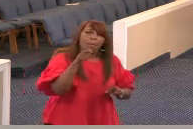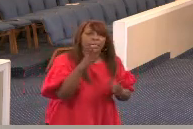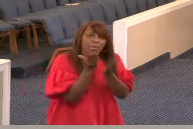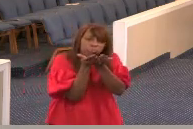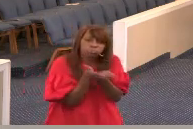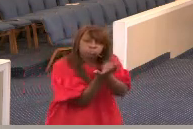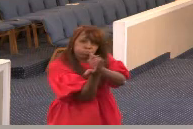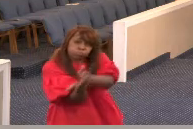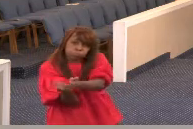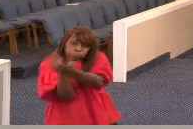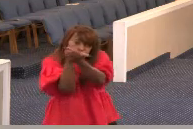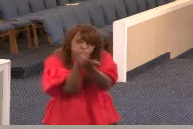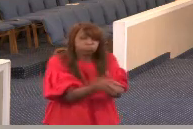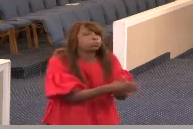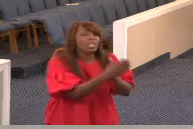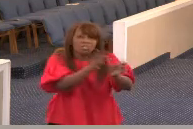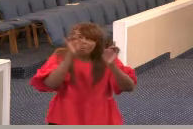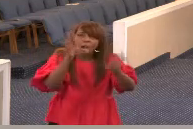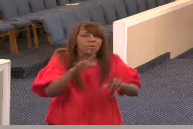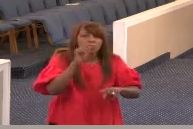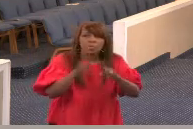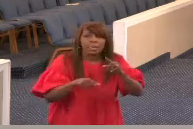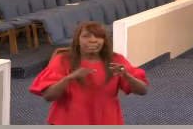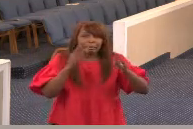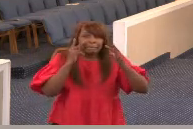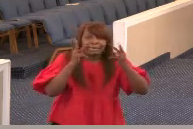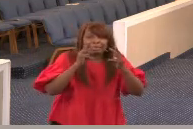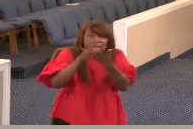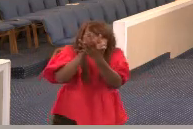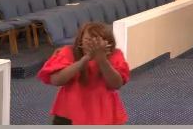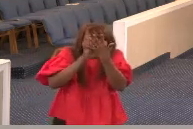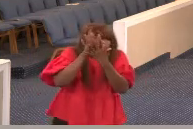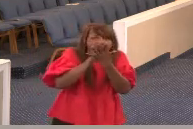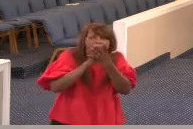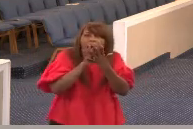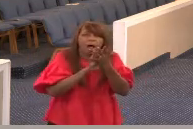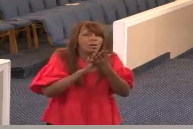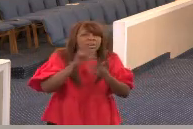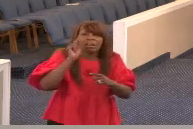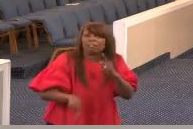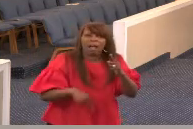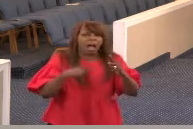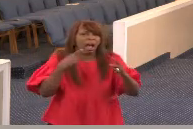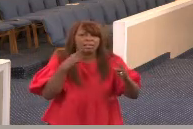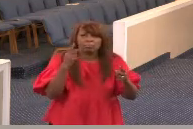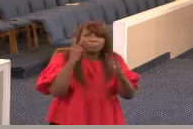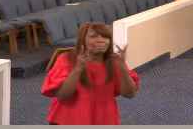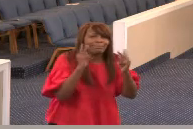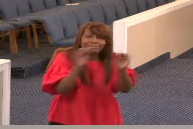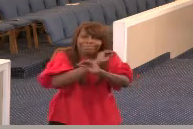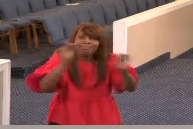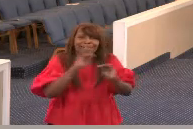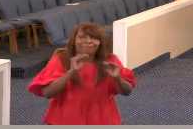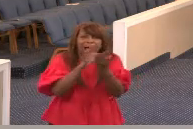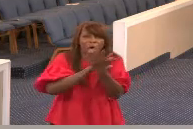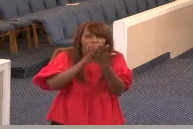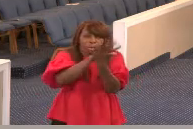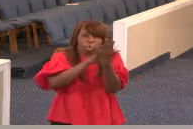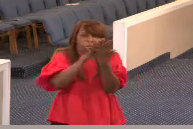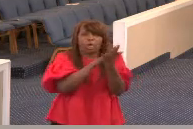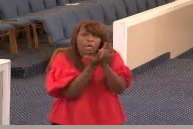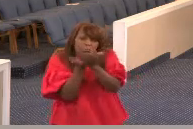in the midst of a storm and you can't even see. You don't have any bearings of where you are.